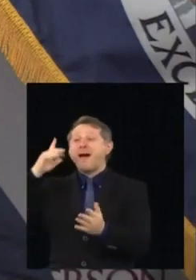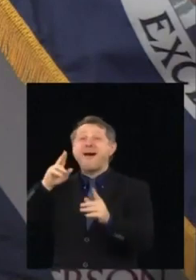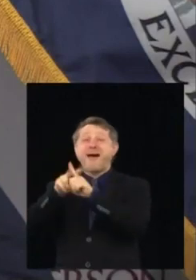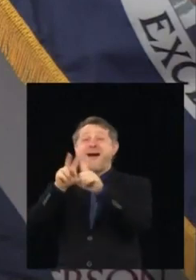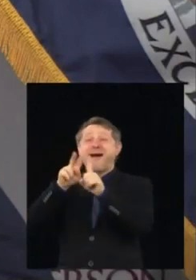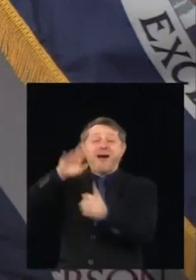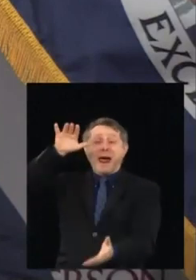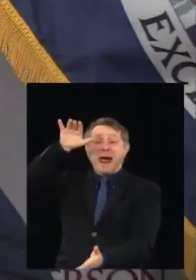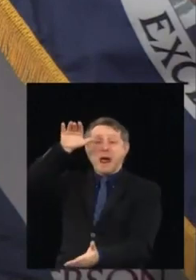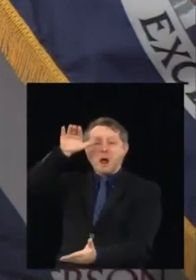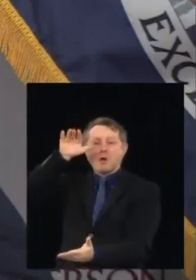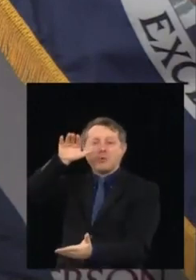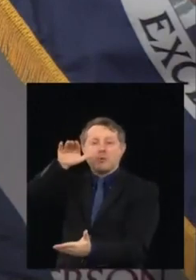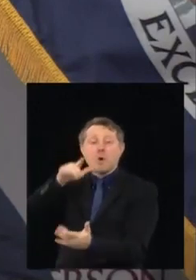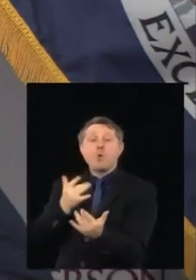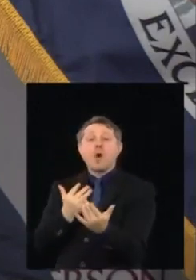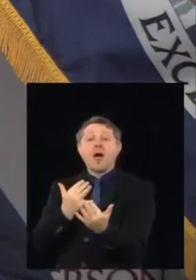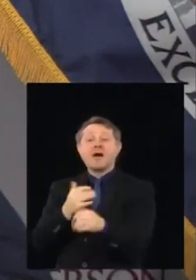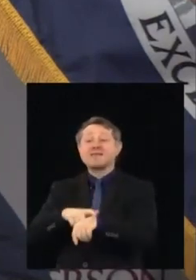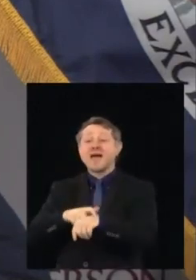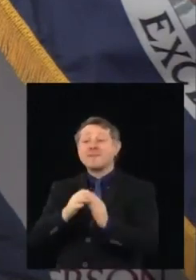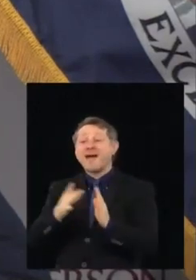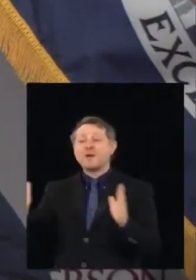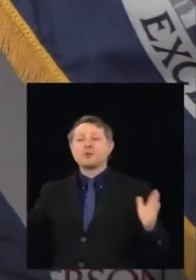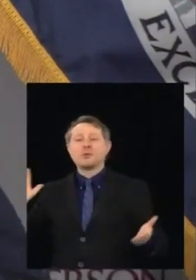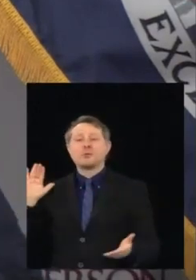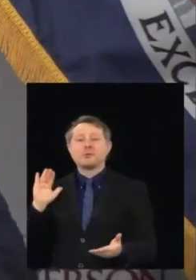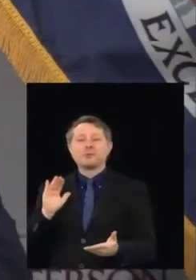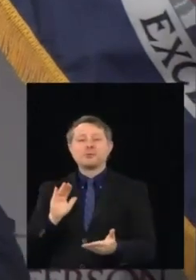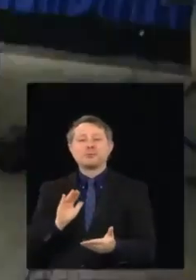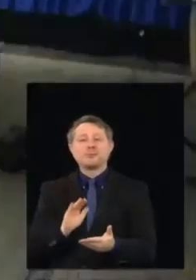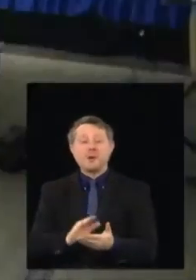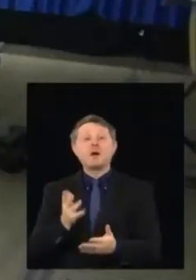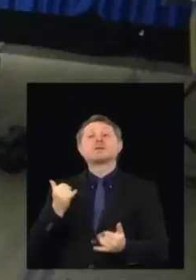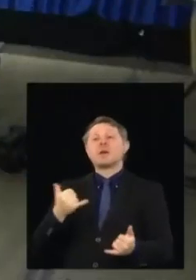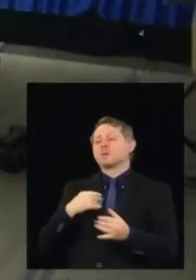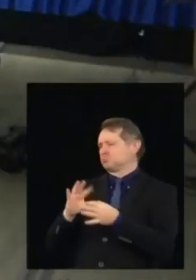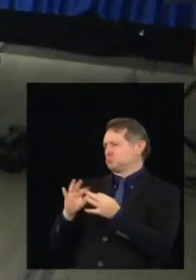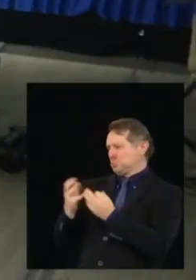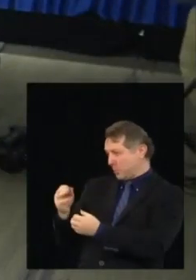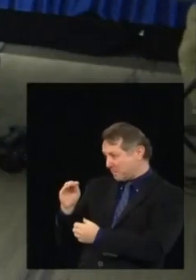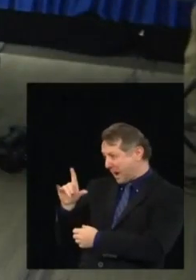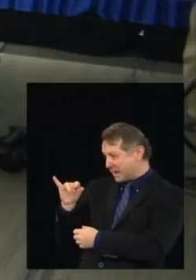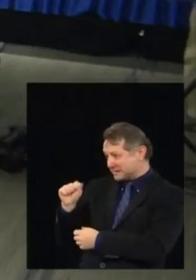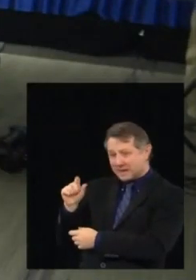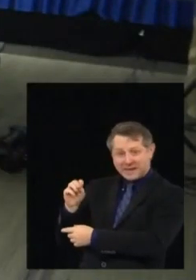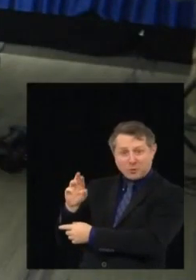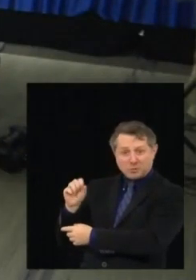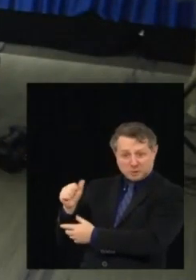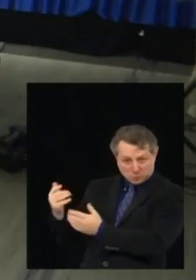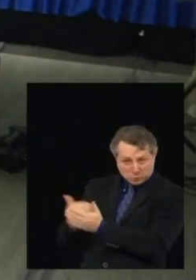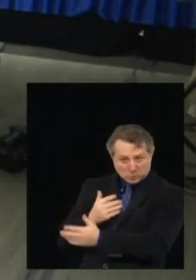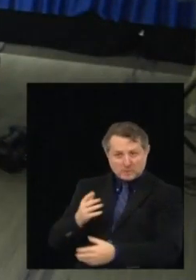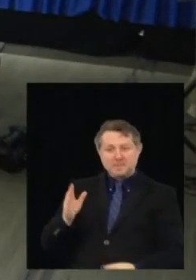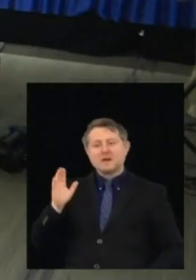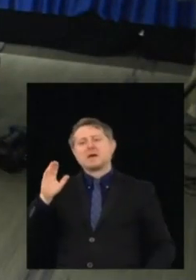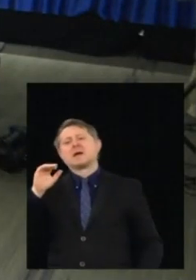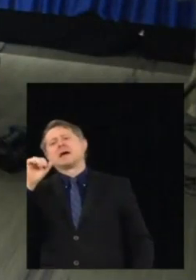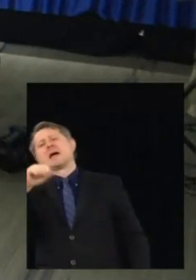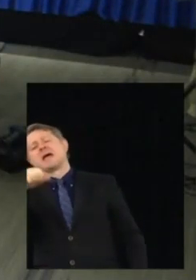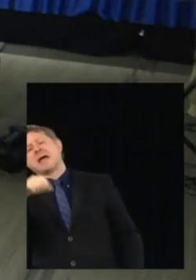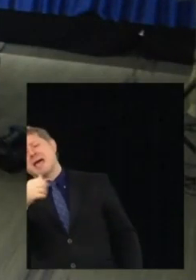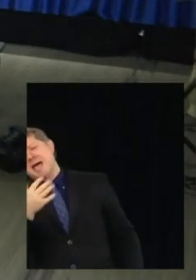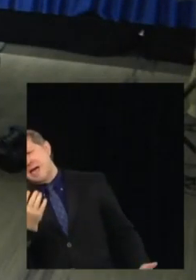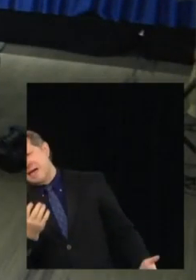and the response time. Melissa may have some updated facts on this. Yeah, just to punctuate the governor's point,